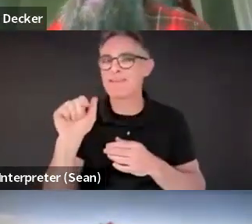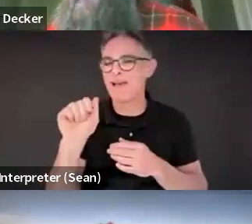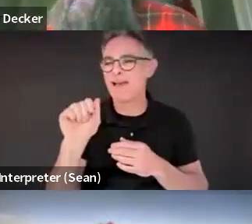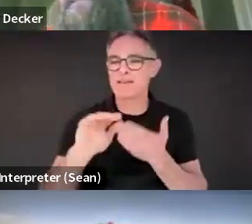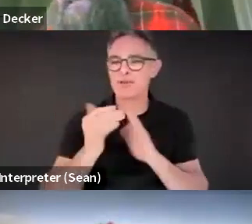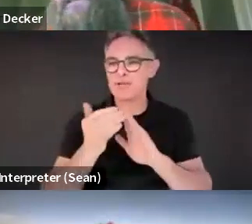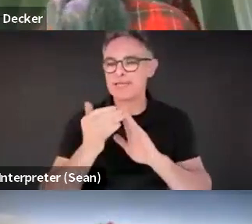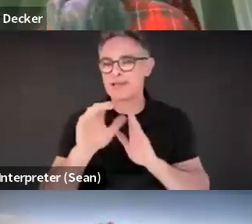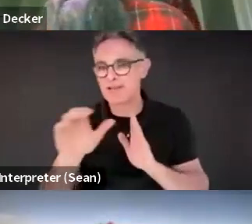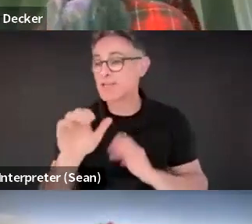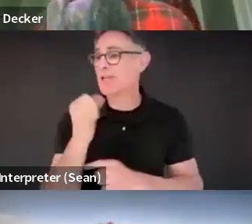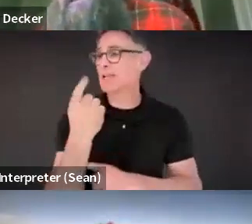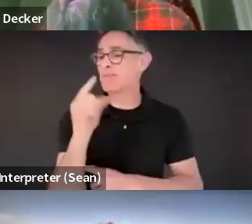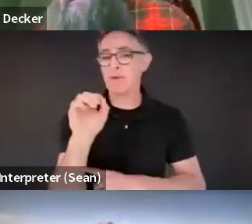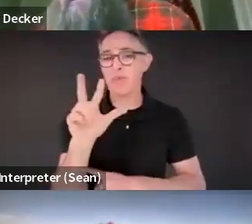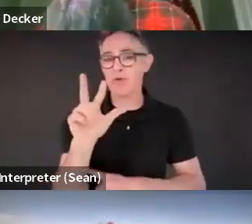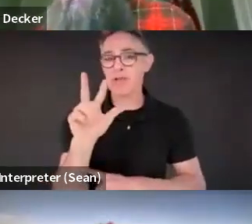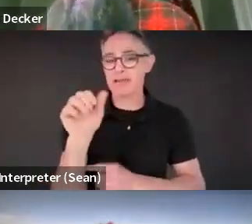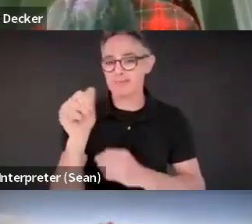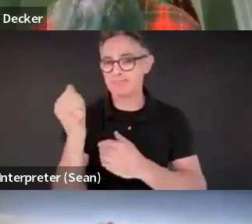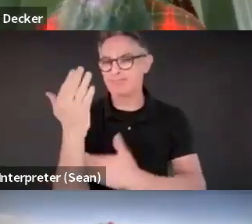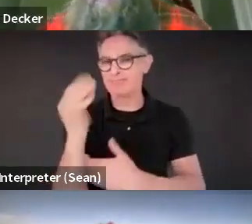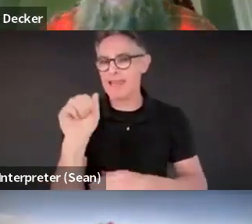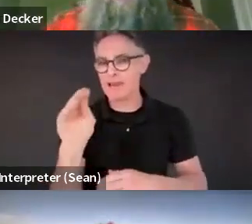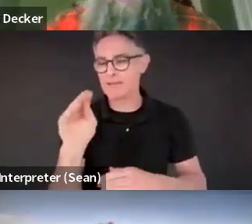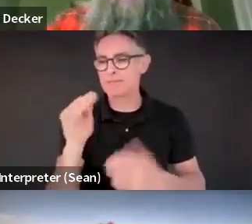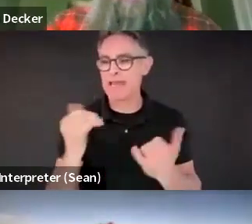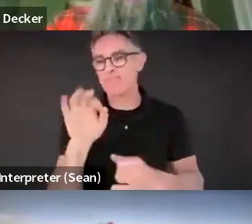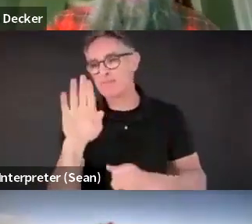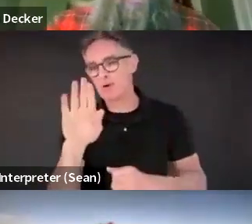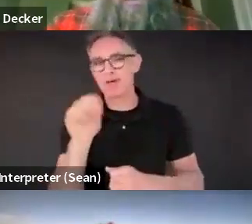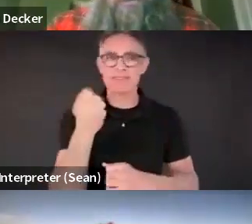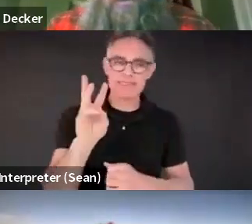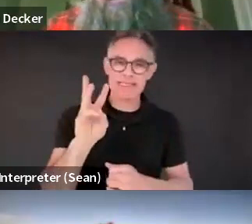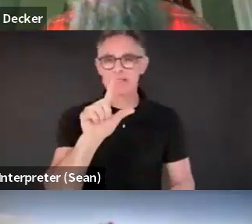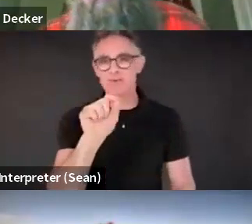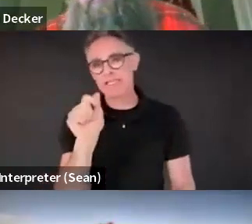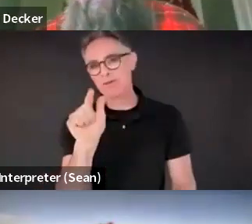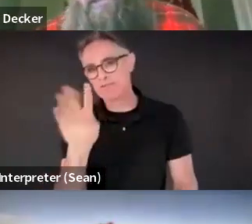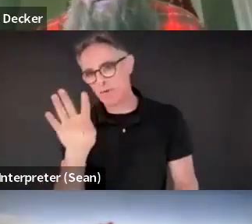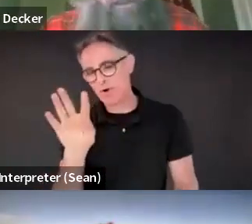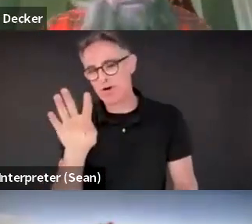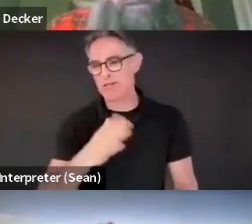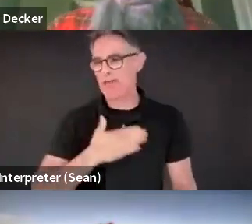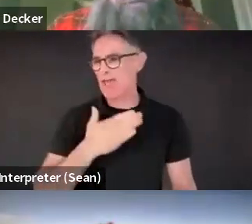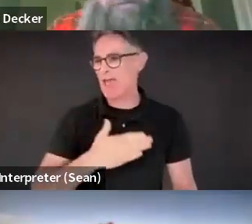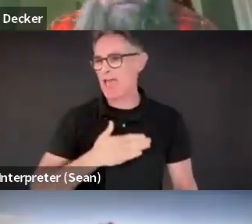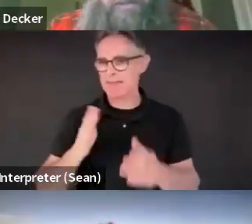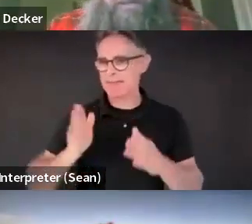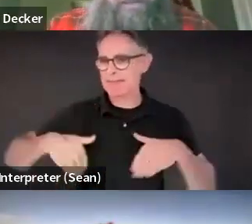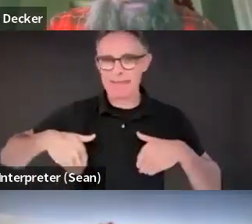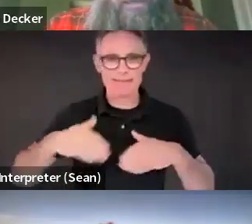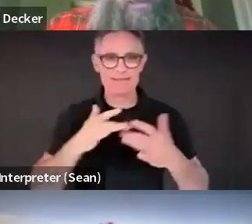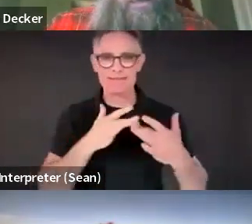11:03 a.m. Today is February 16th, 2024. Happy belated Valentine's Day to